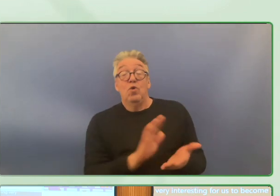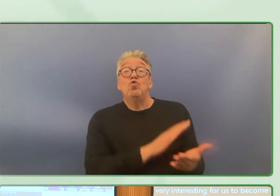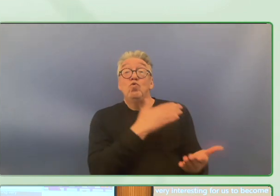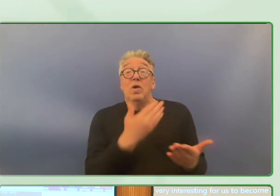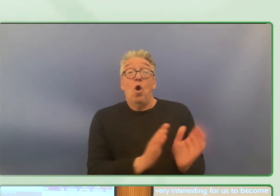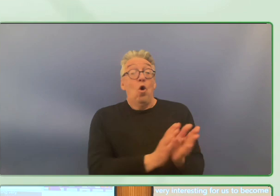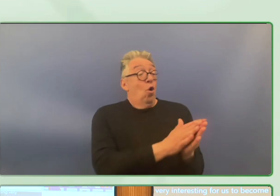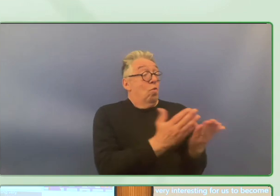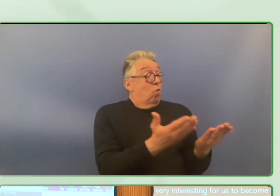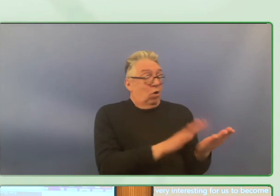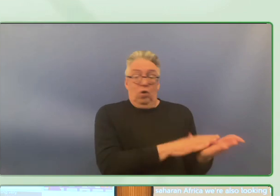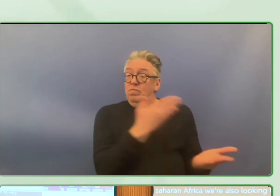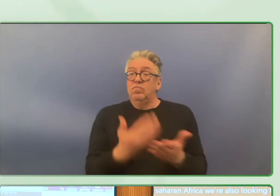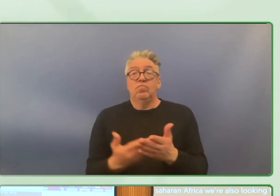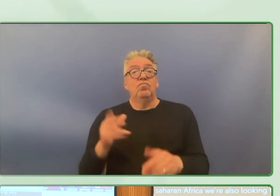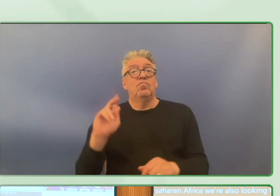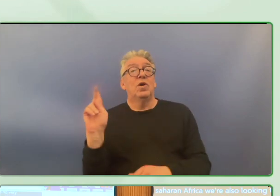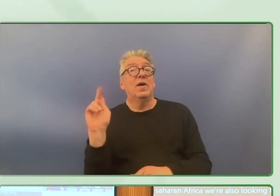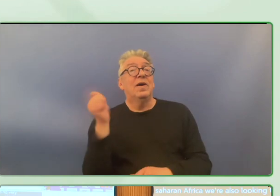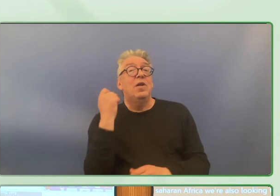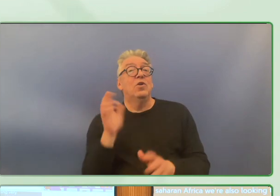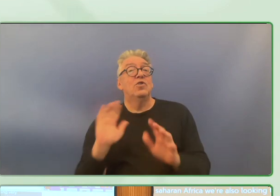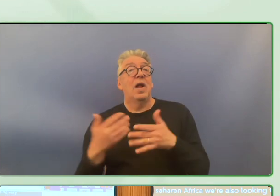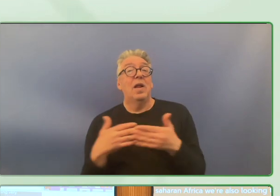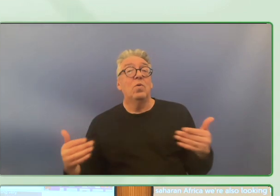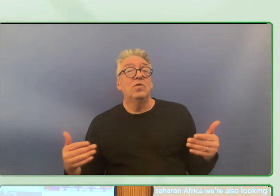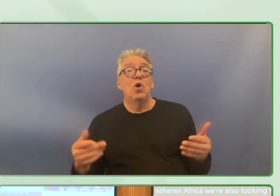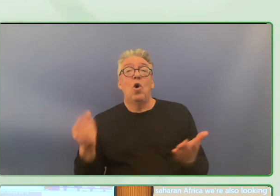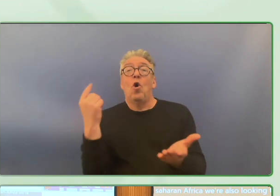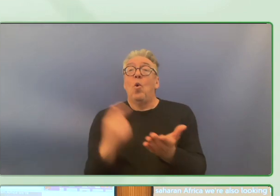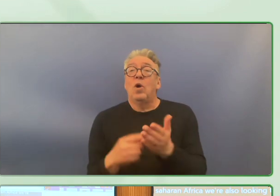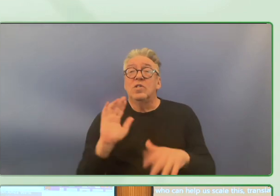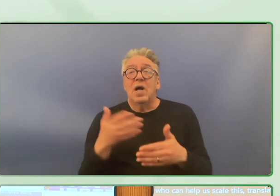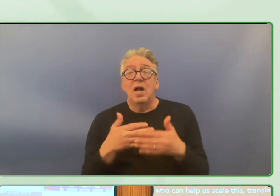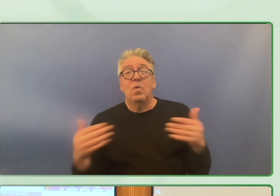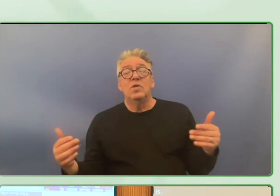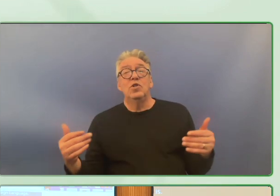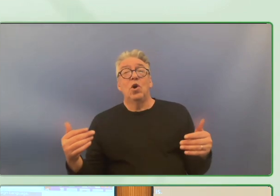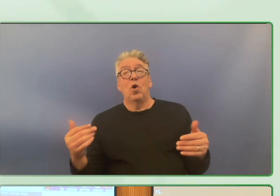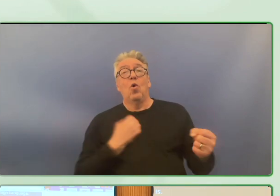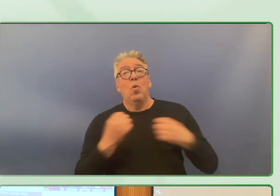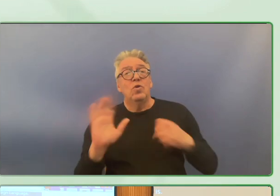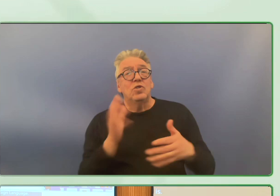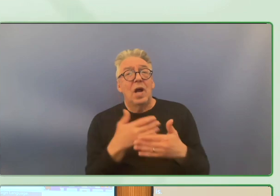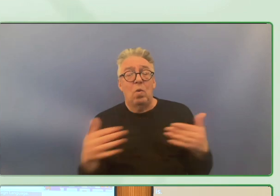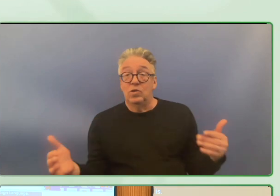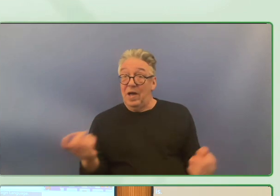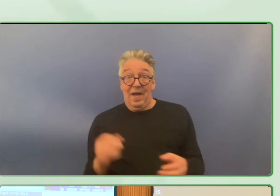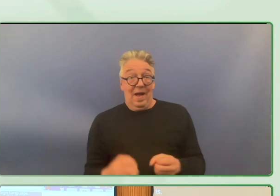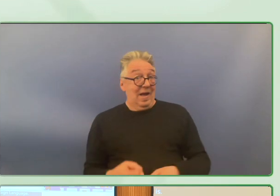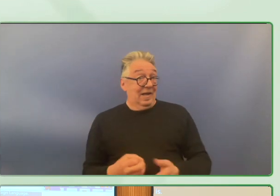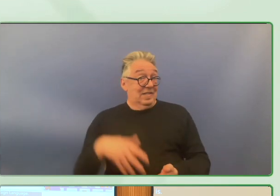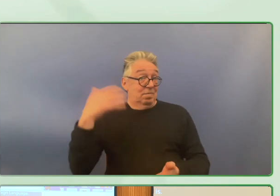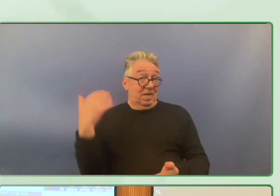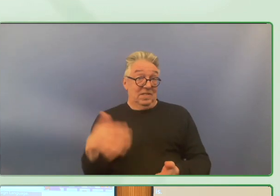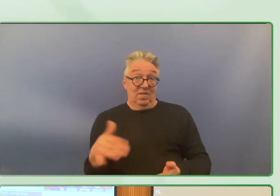Kenya Sign Language, Uganda Sign Language, Rwandan Sign Language is very expensive because there's a few differences in each and